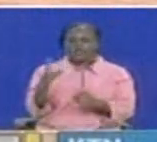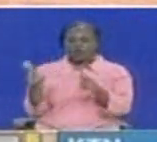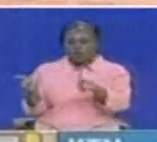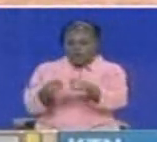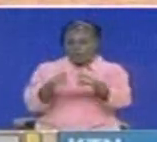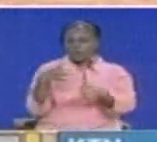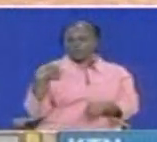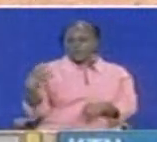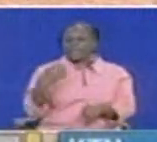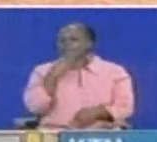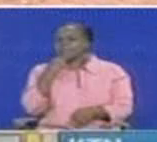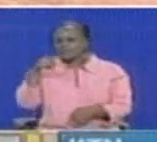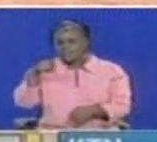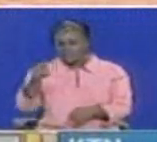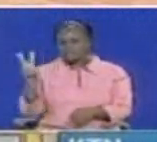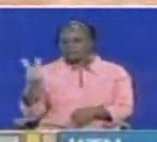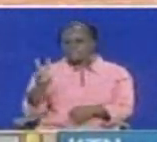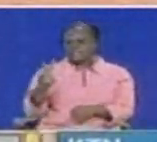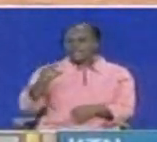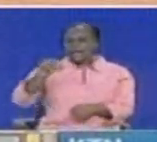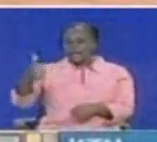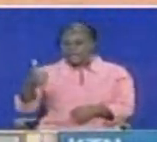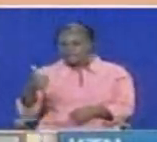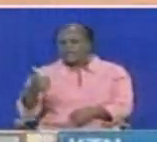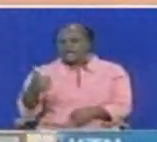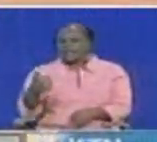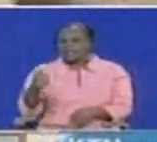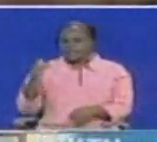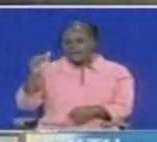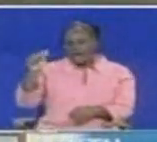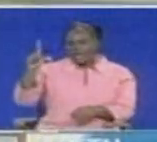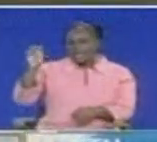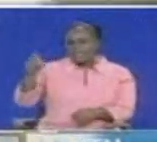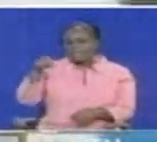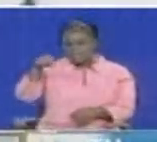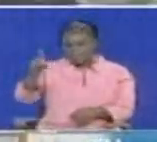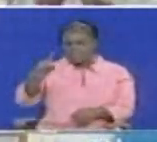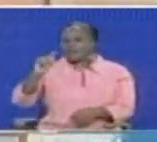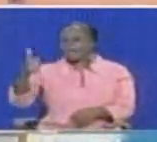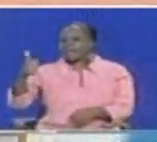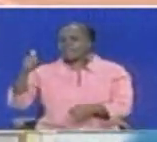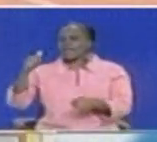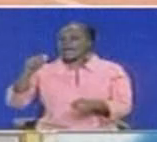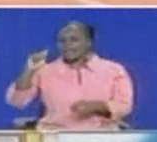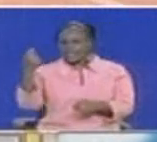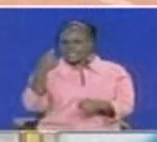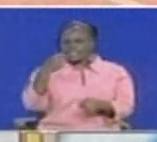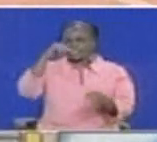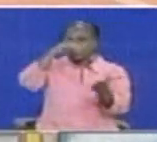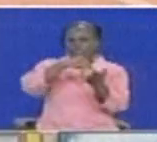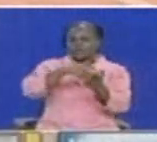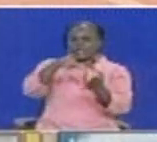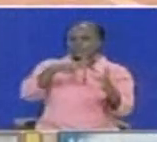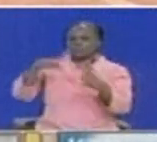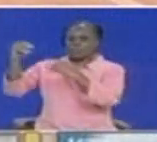Mark Mutai, Vincent Koskei, Boniface Musheru, and youngster Alex Sampao are the other Kenyans in the team that departs for Bahamas